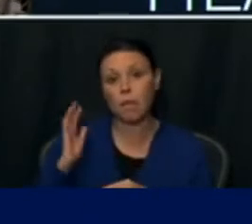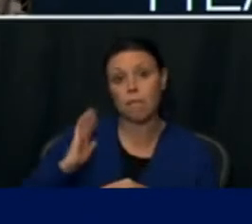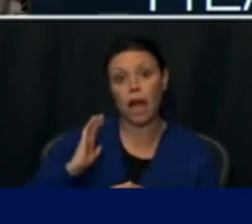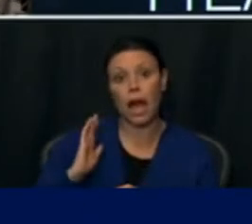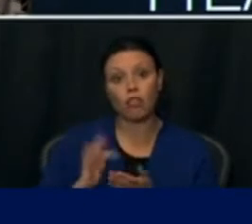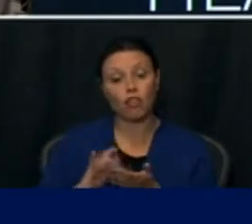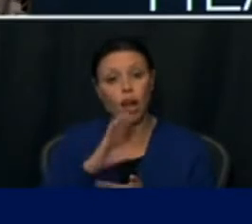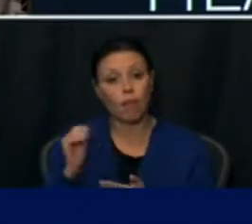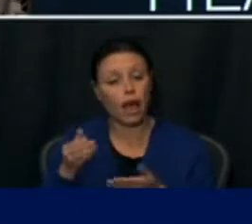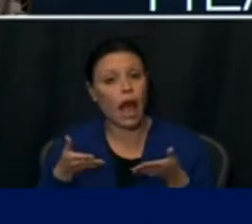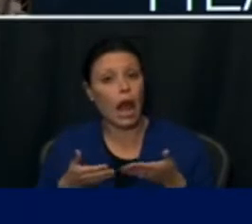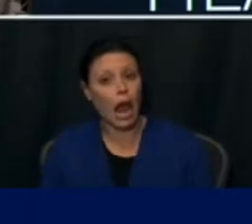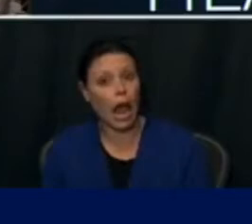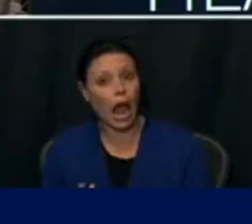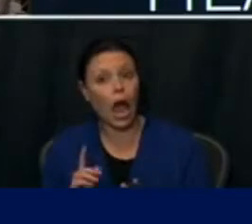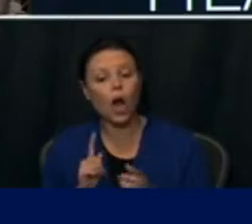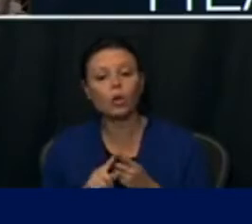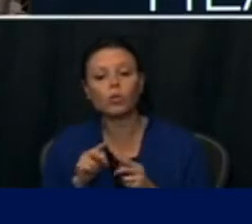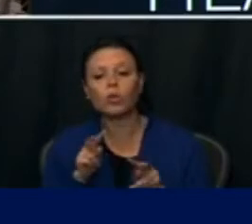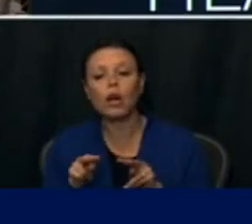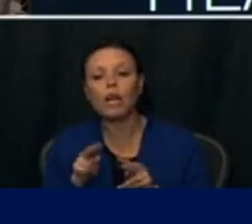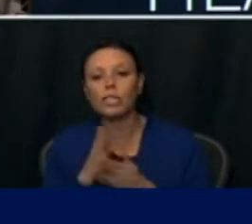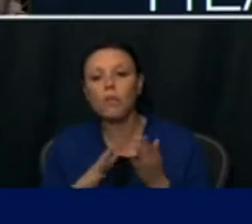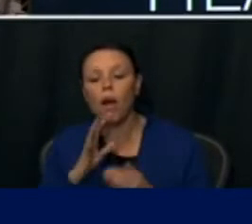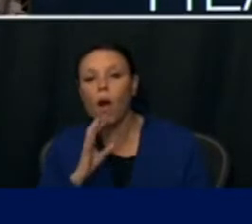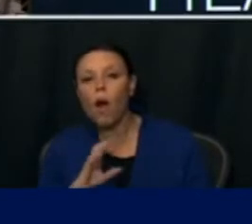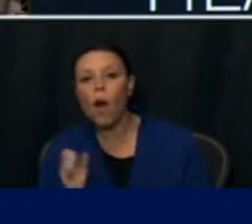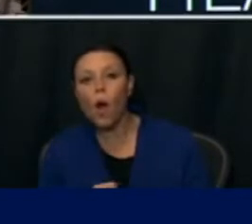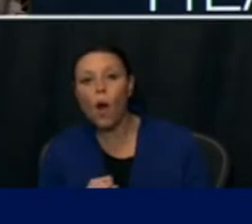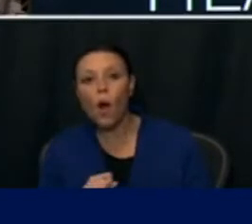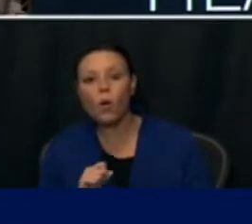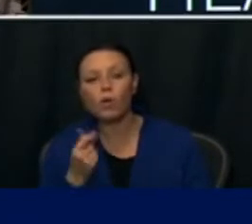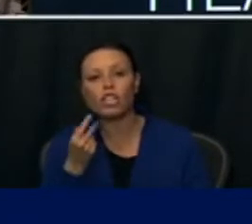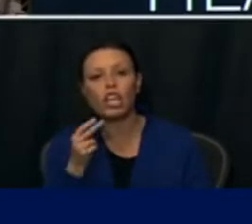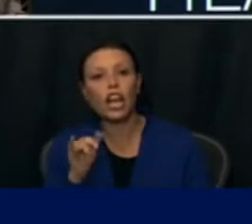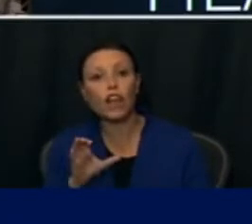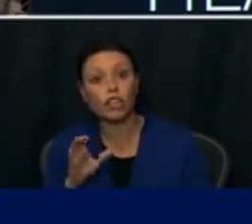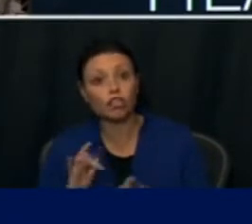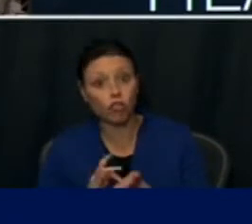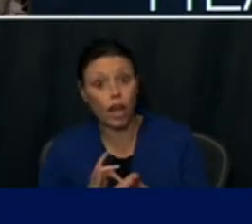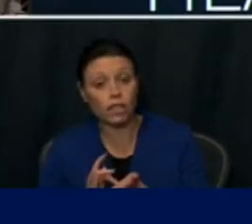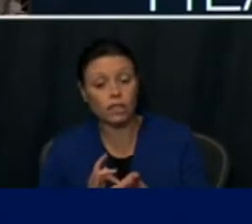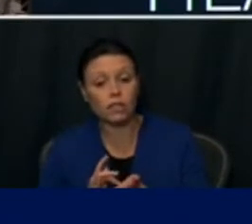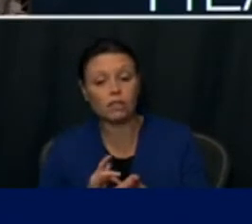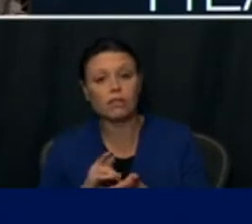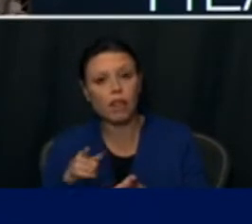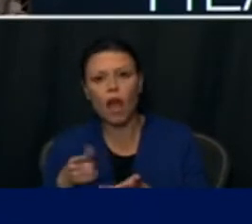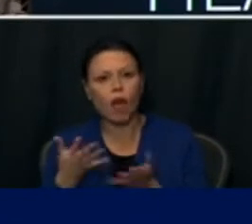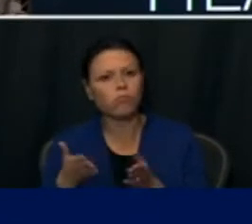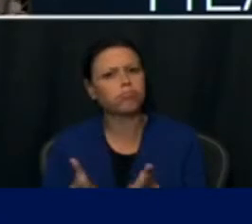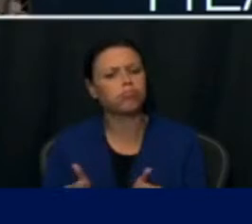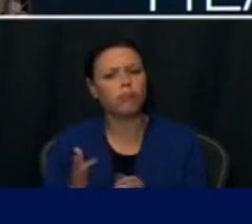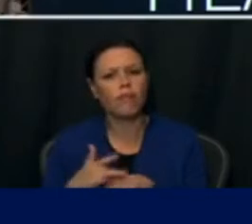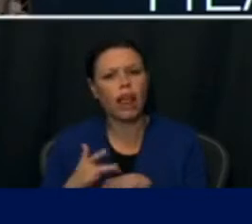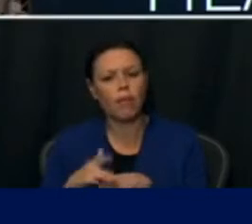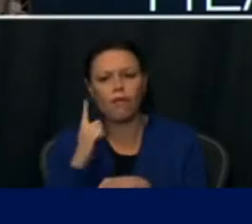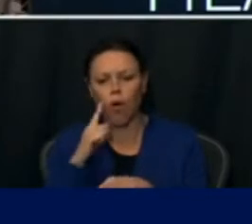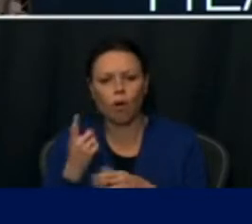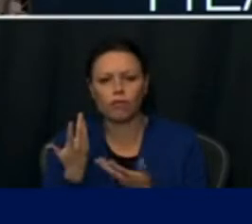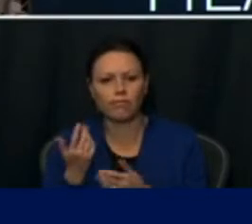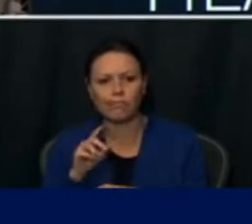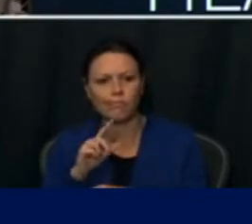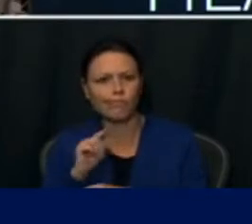companies have been allowed to identify certain very old generic drugs that have been widely available for